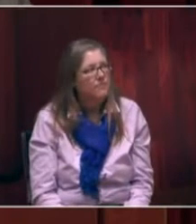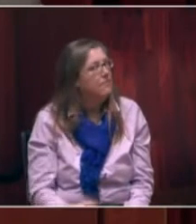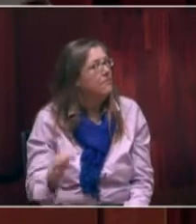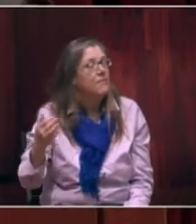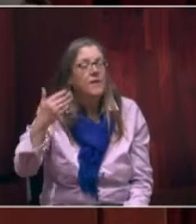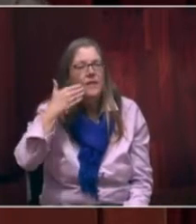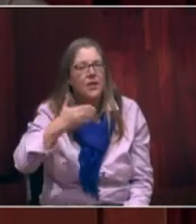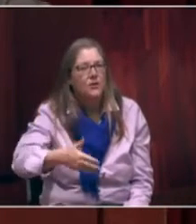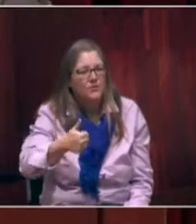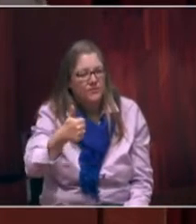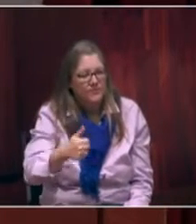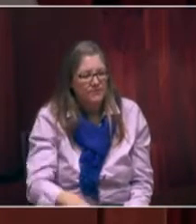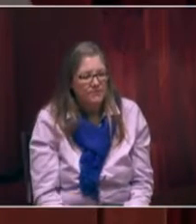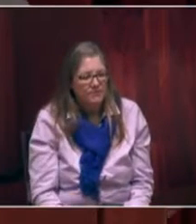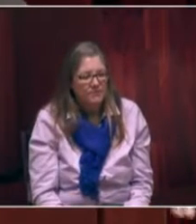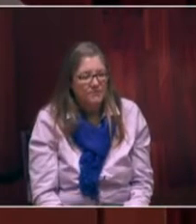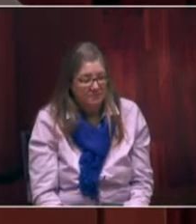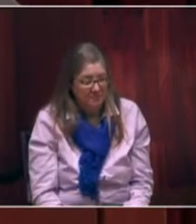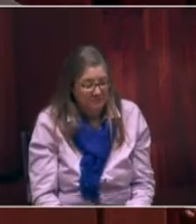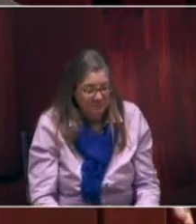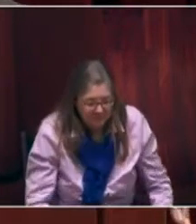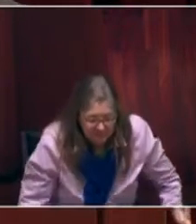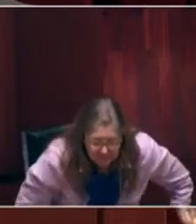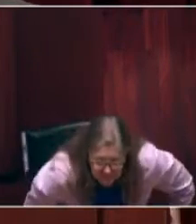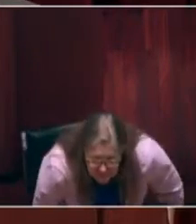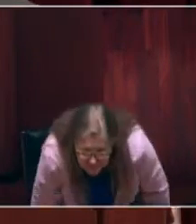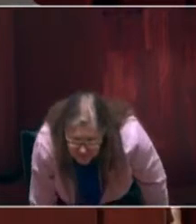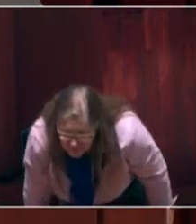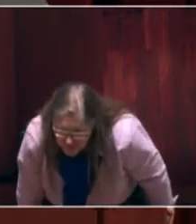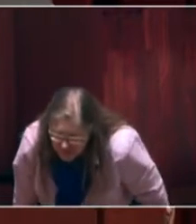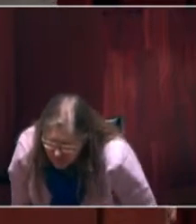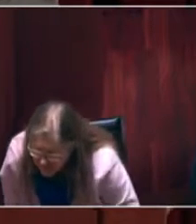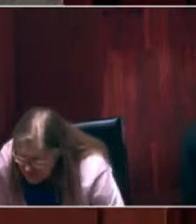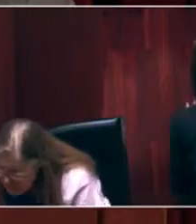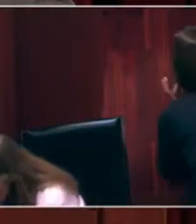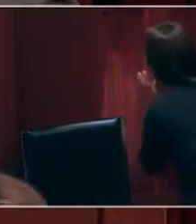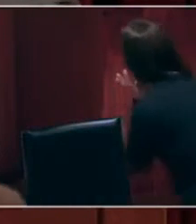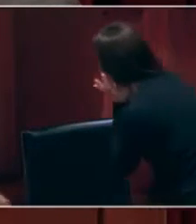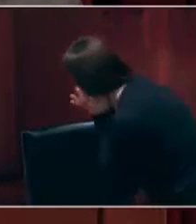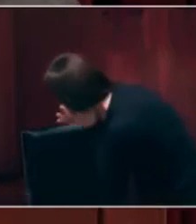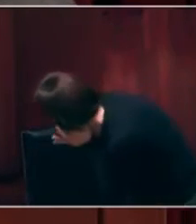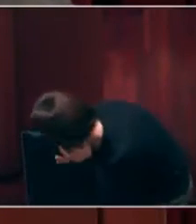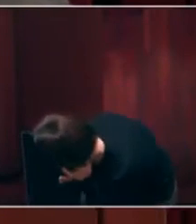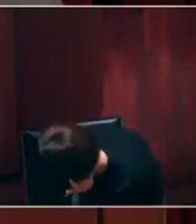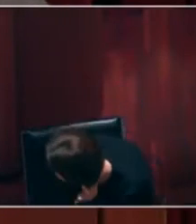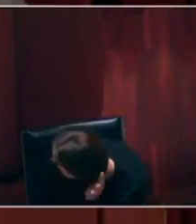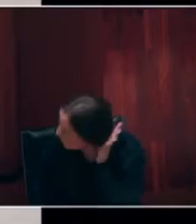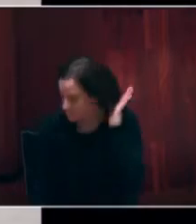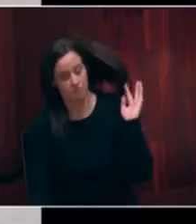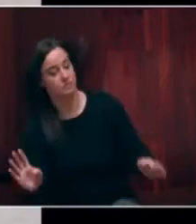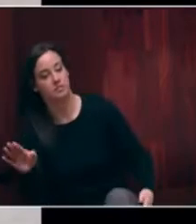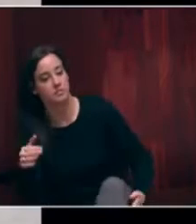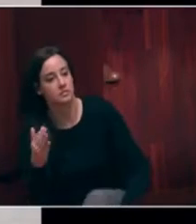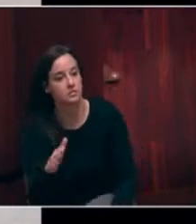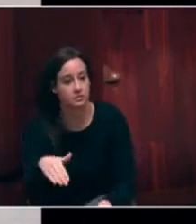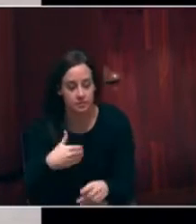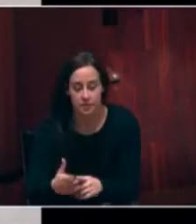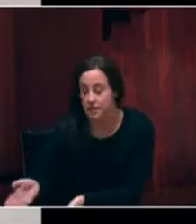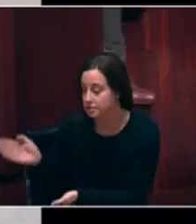I'm going to hang up. All right. Next, we'll have Gary Rochfuss, who will bring us an update on the Records Management Training Program.